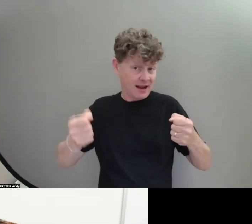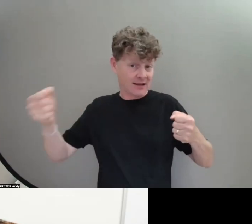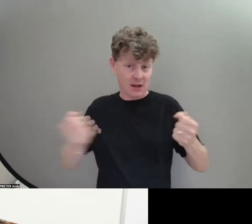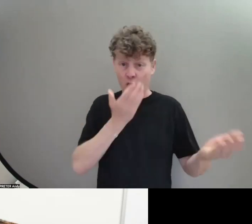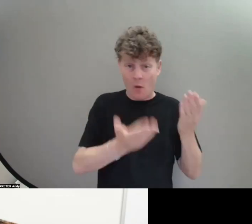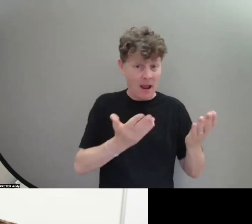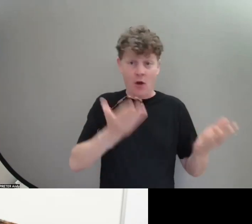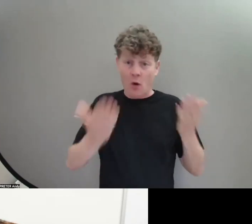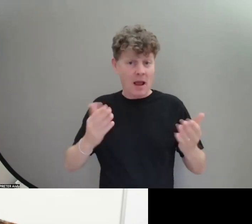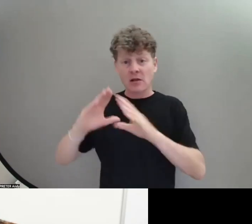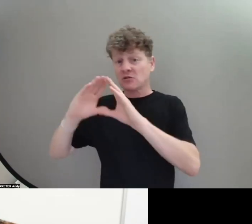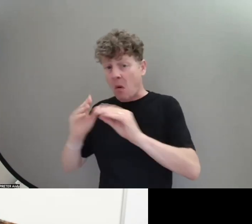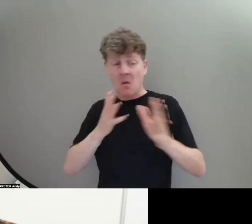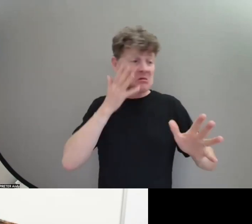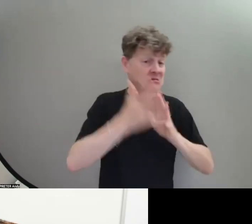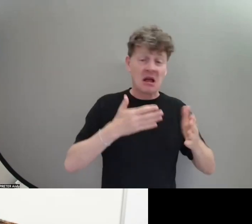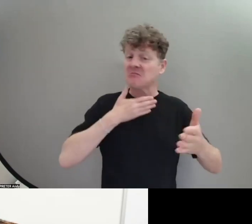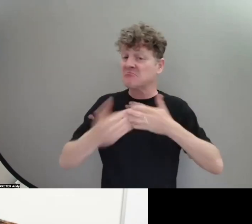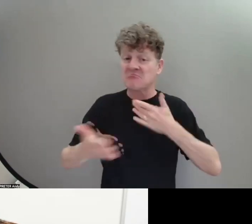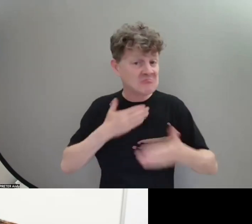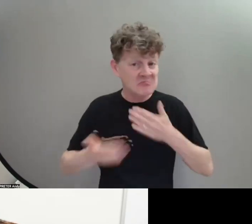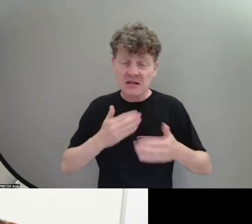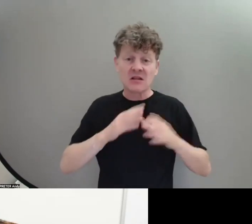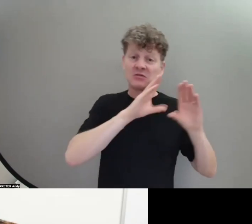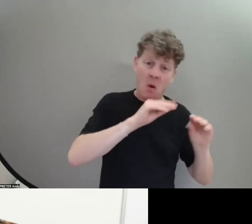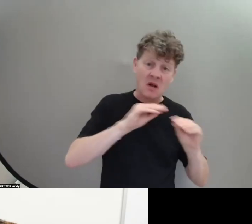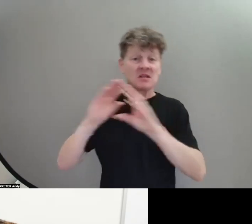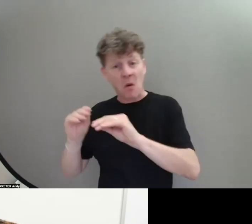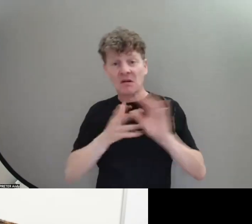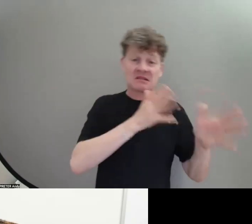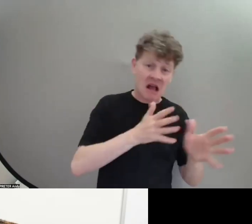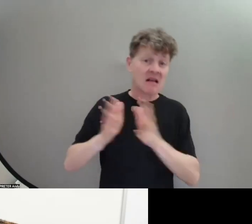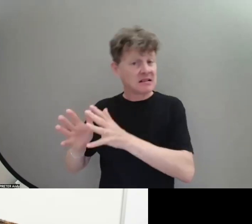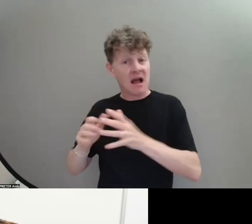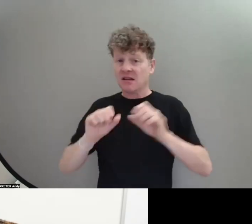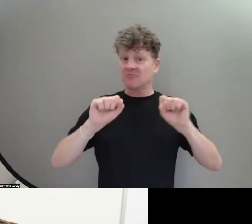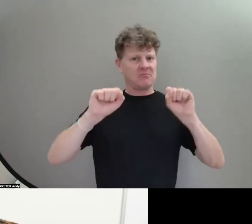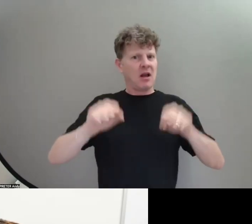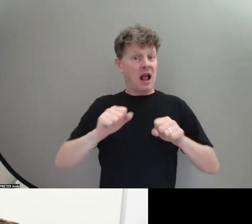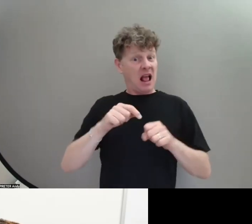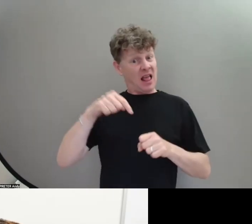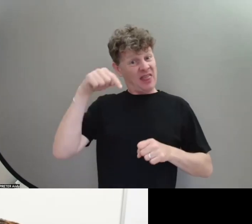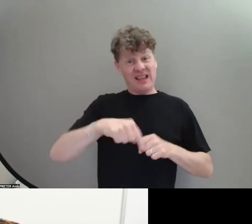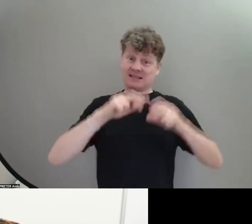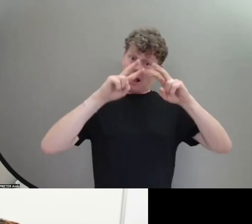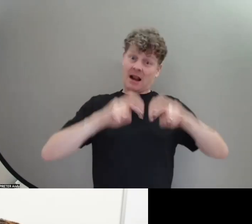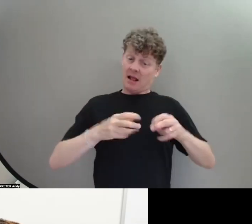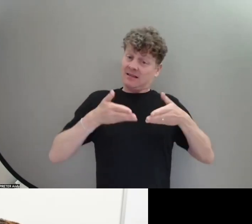languages, spoken and signed or spoken. So I think in that sense, that could open up some really